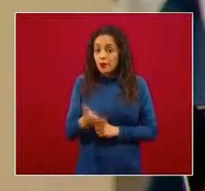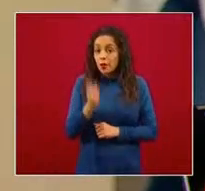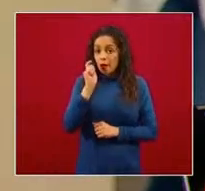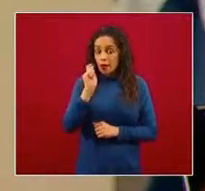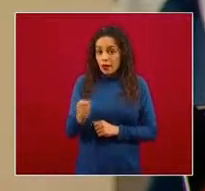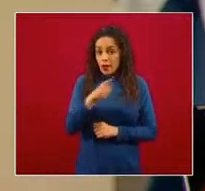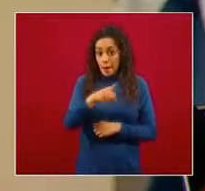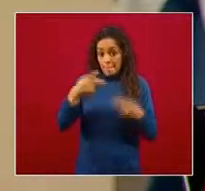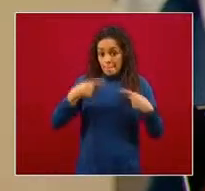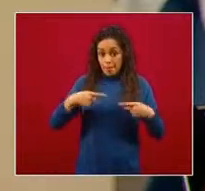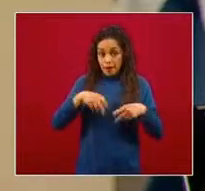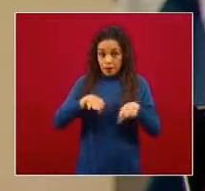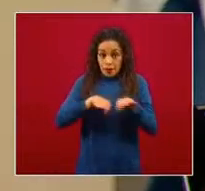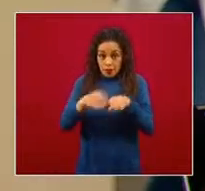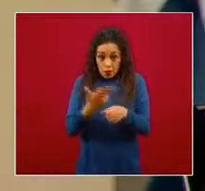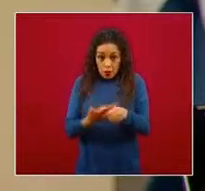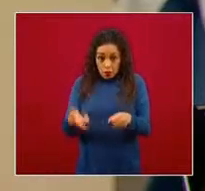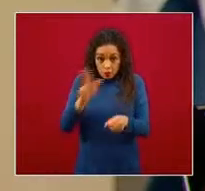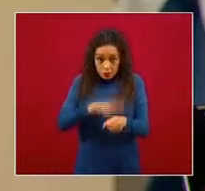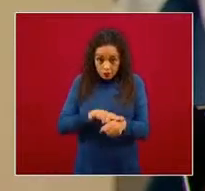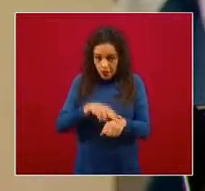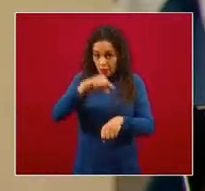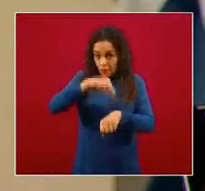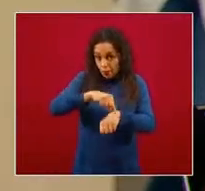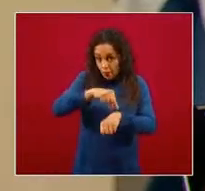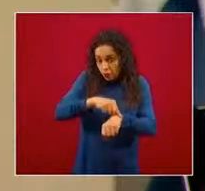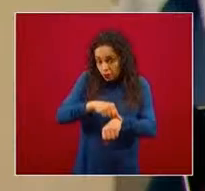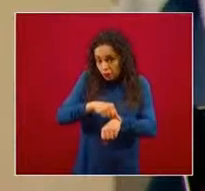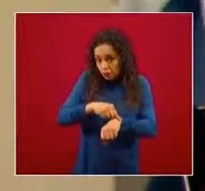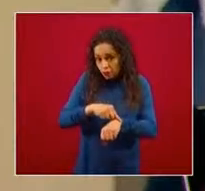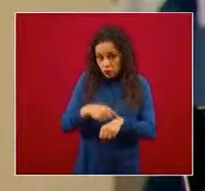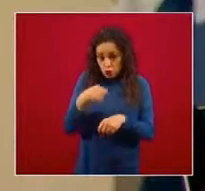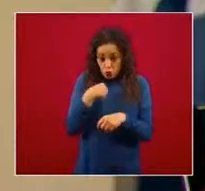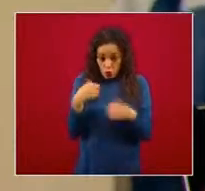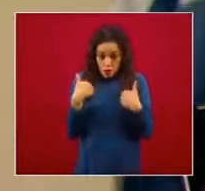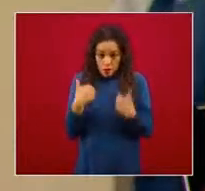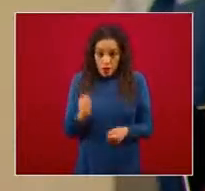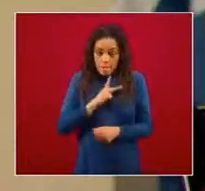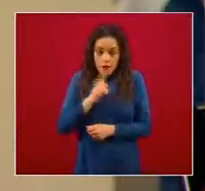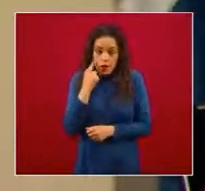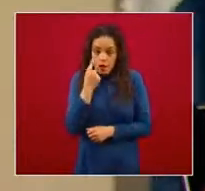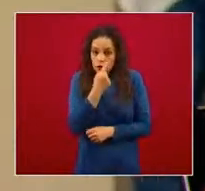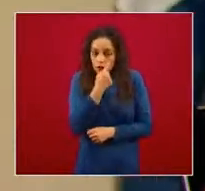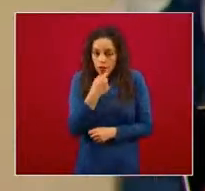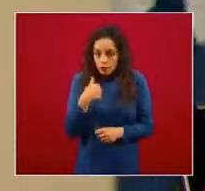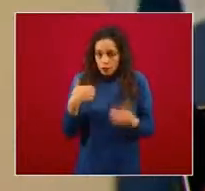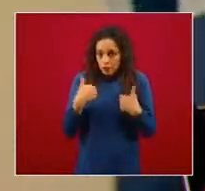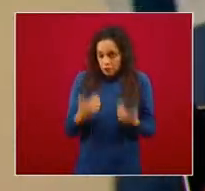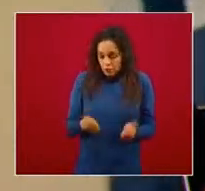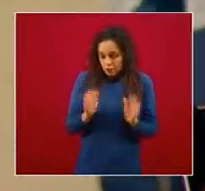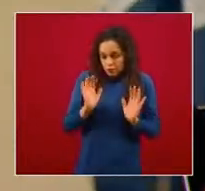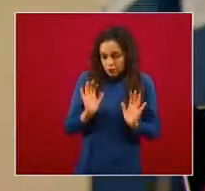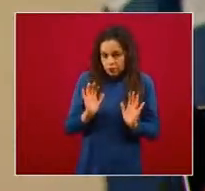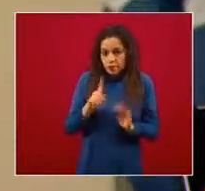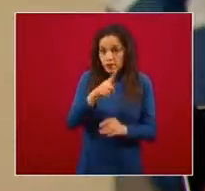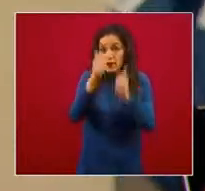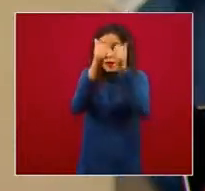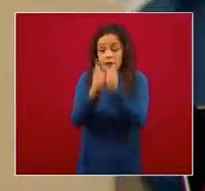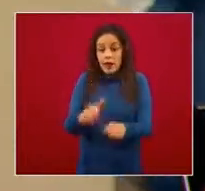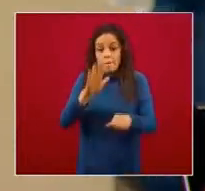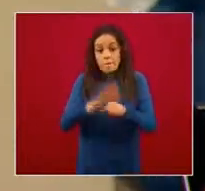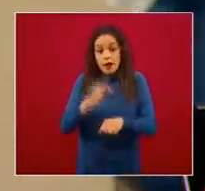have been because of a good work from the health staff because the more time